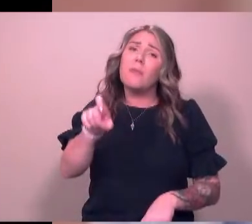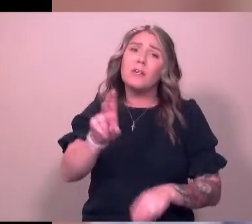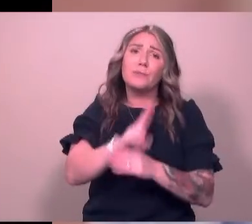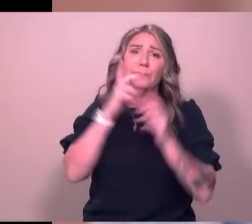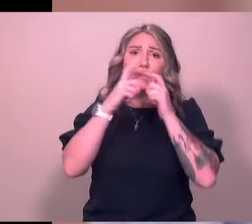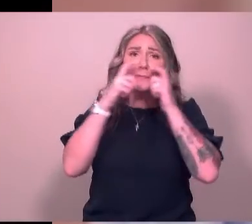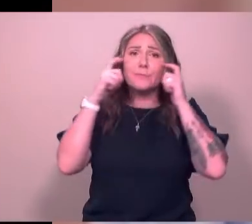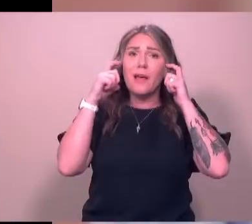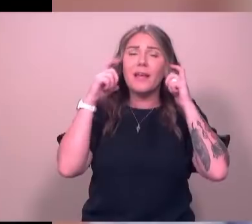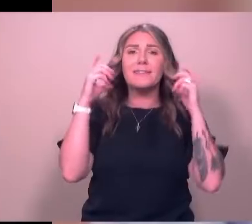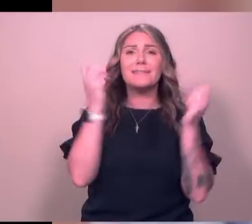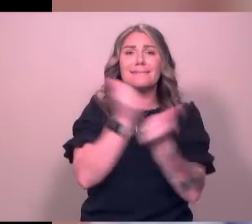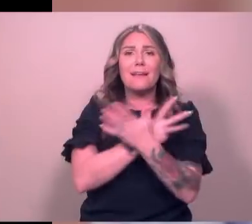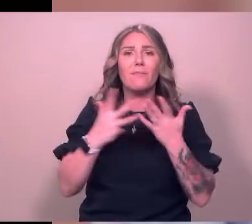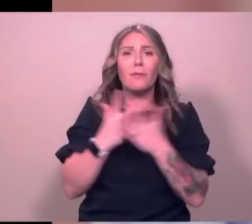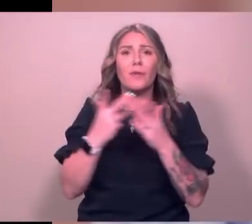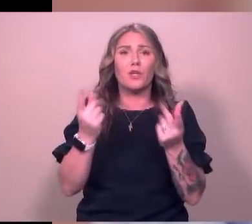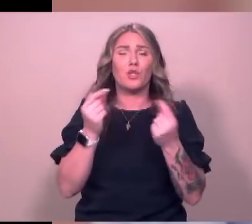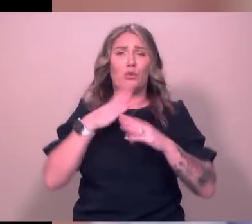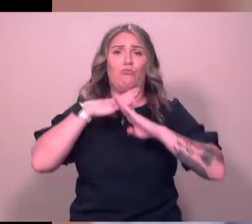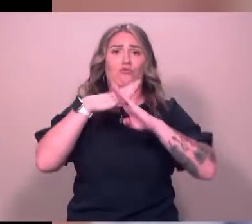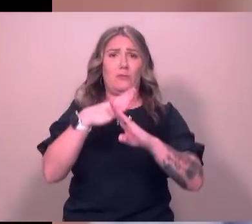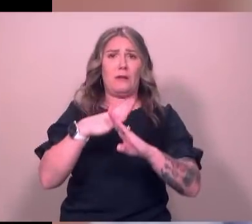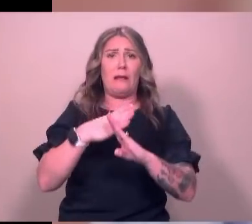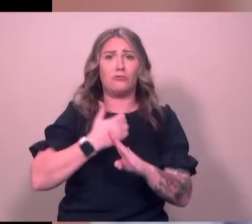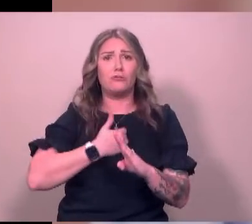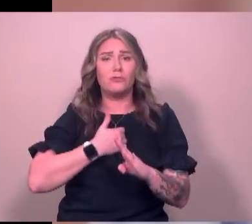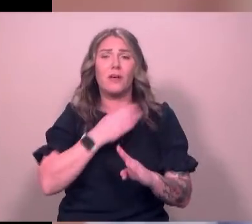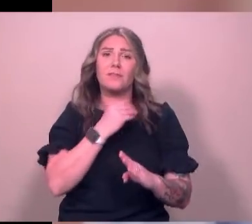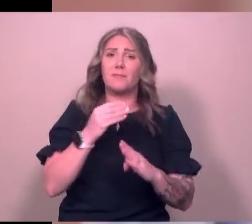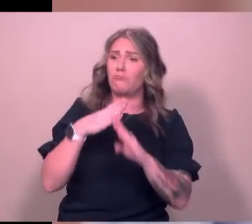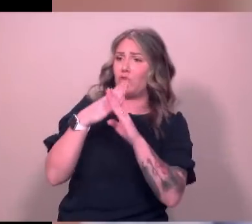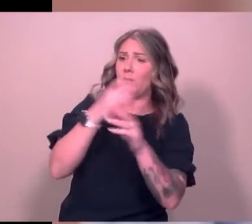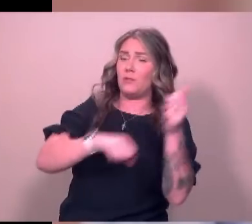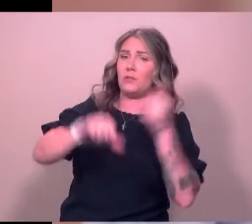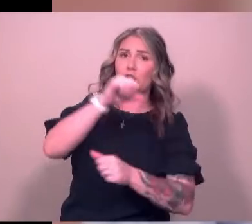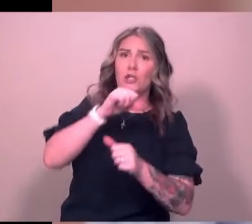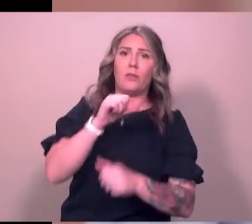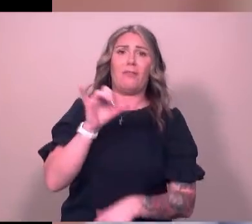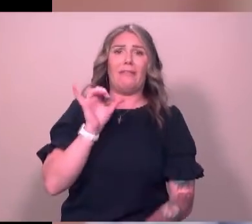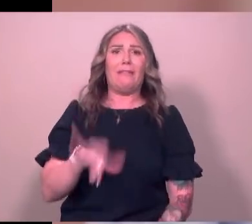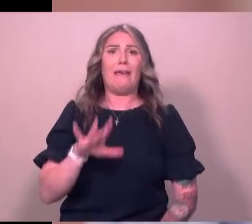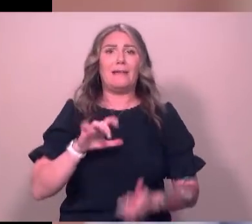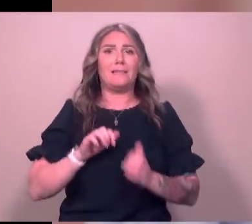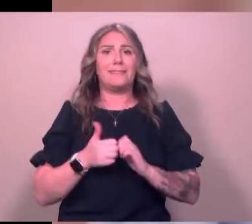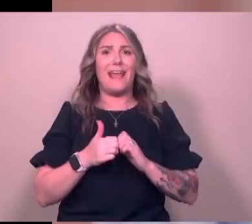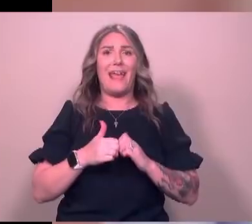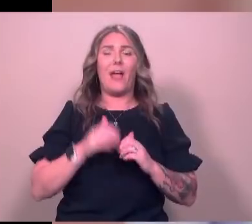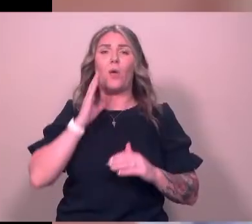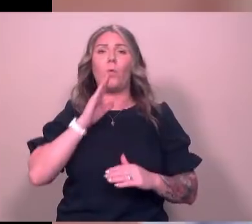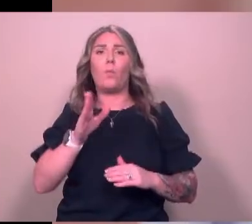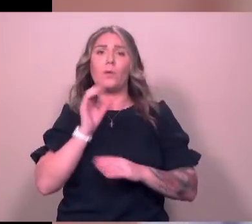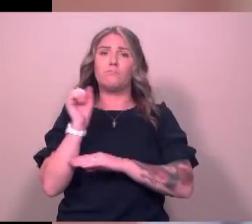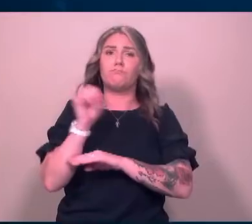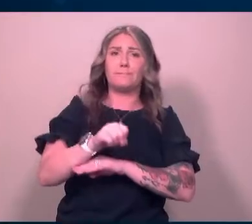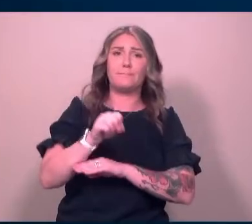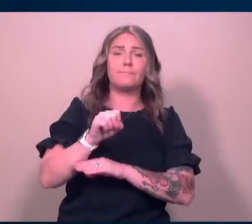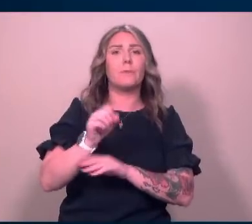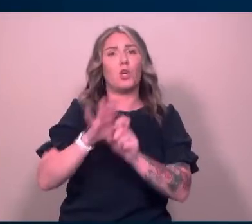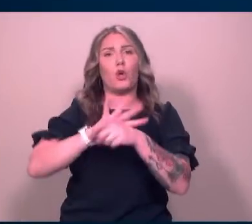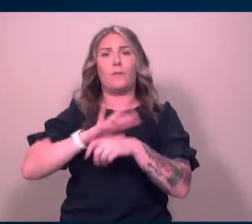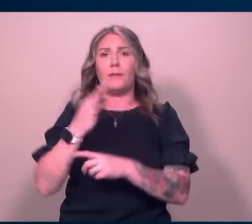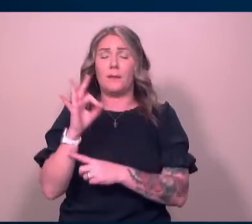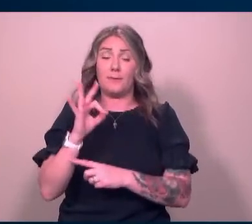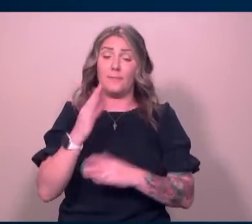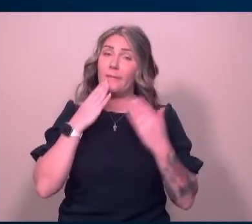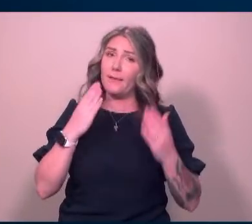We must do everything we can to protect ourselves and protect each other. That is how we will get through this pandemic. Thank you.